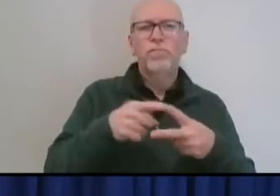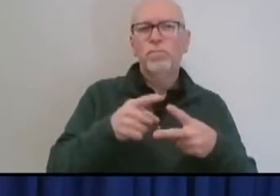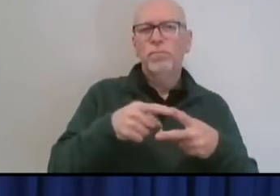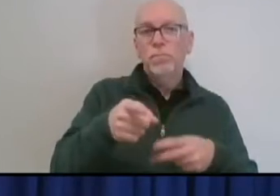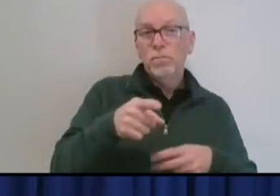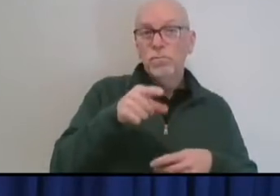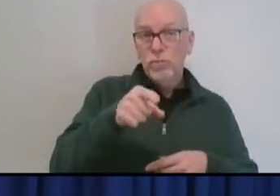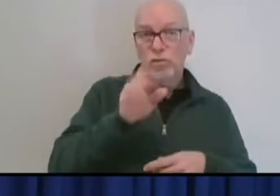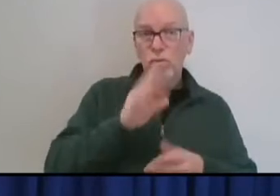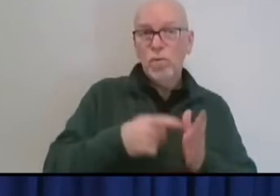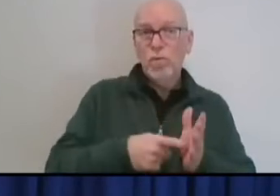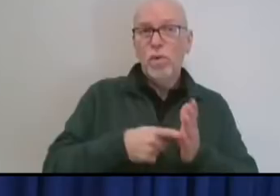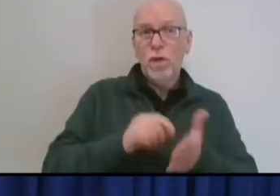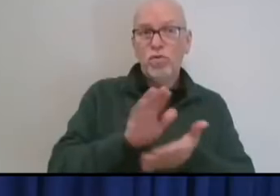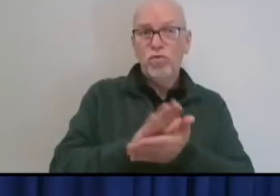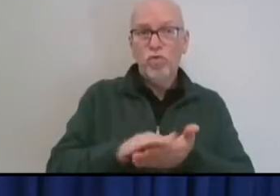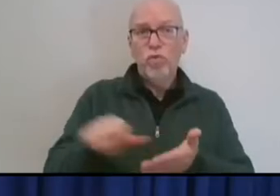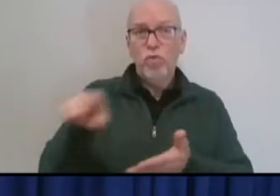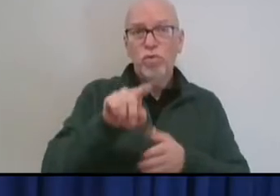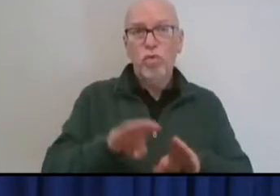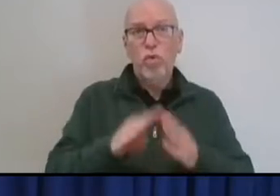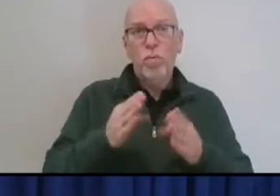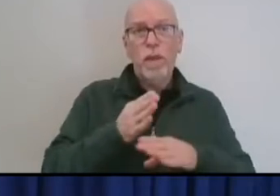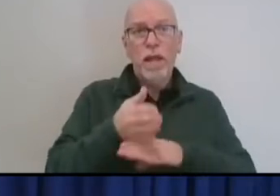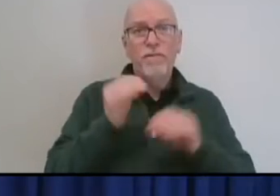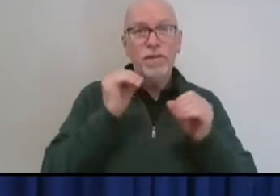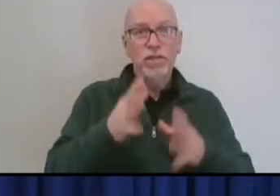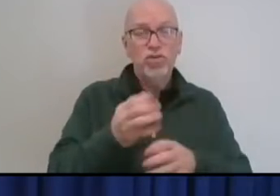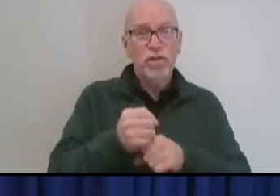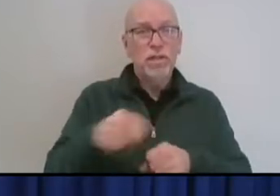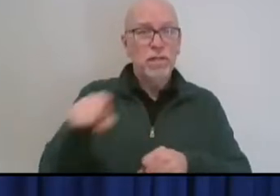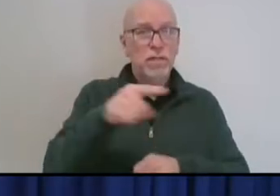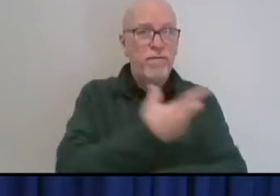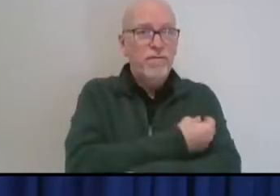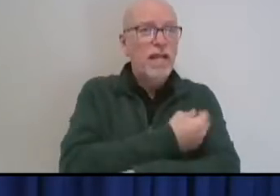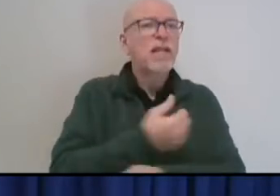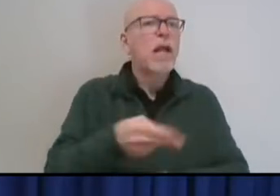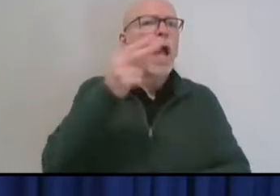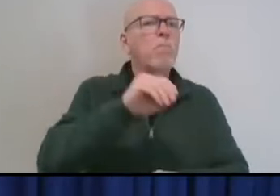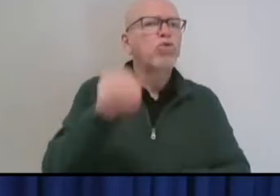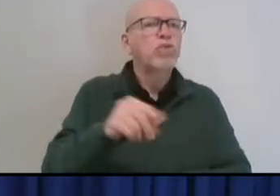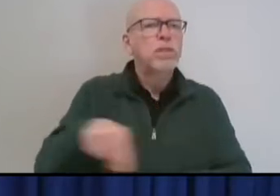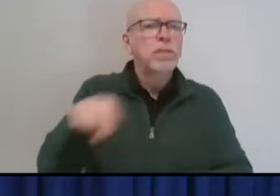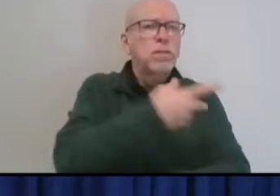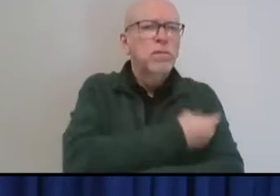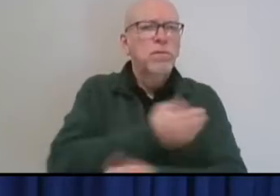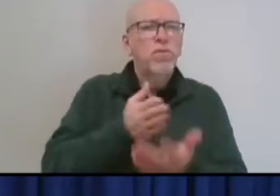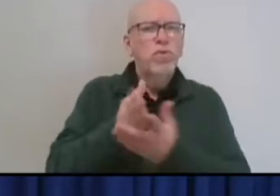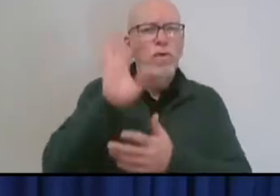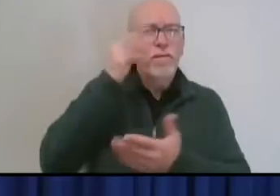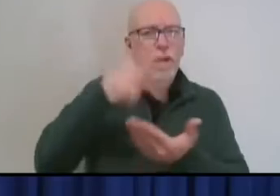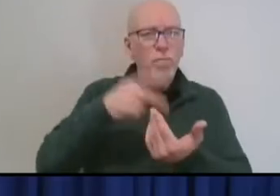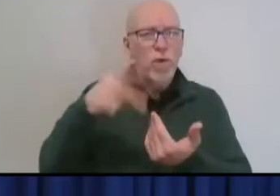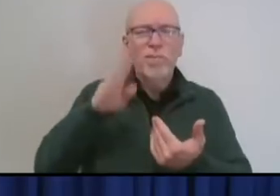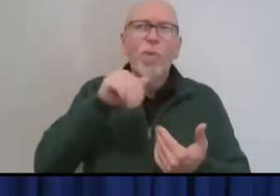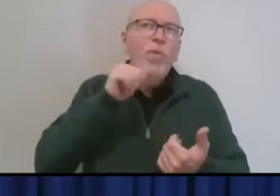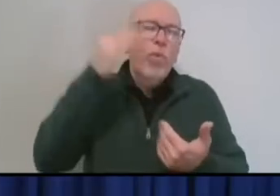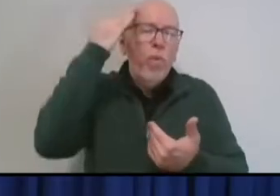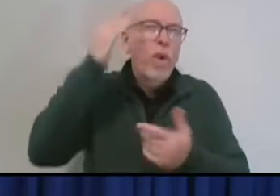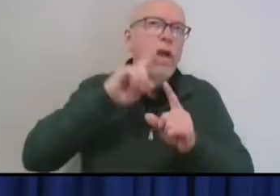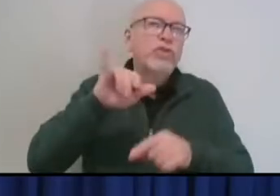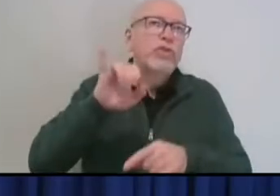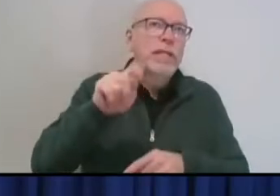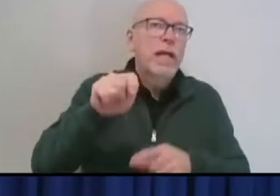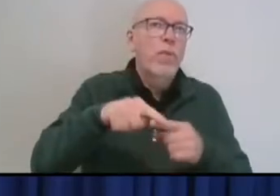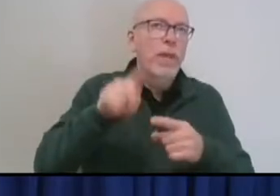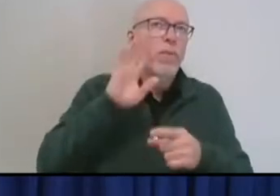would require schools to reopen after teachers get significantly vaccinated through the federal program. I know we don't know the timeline